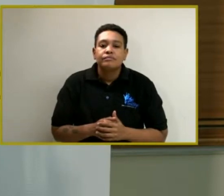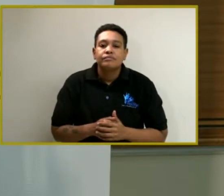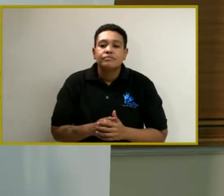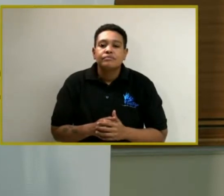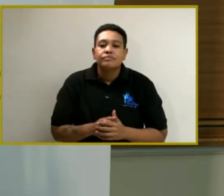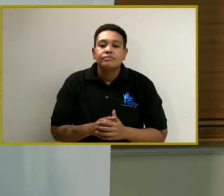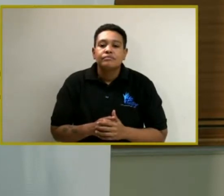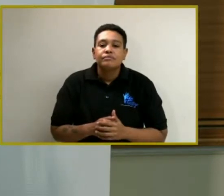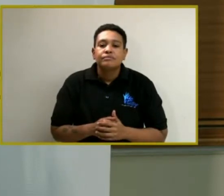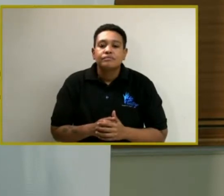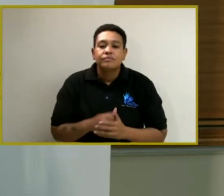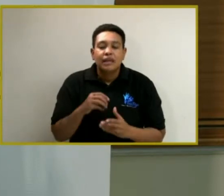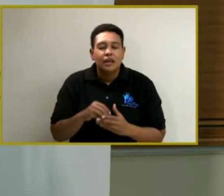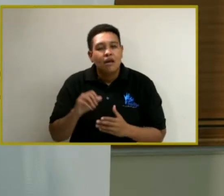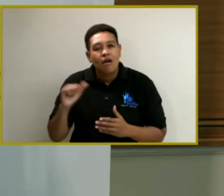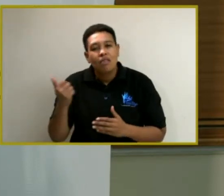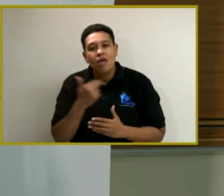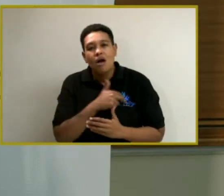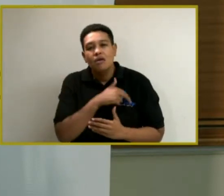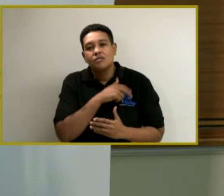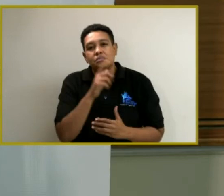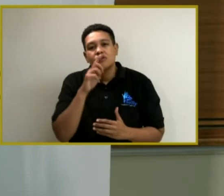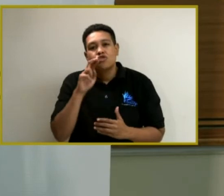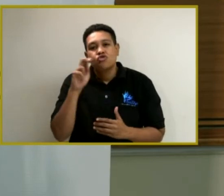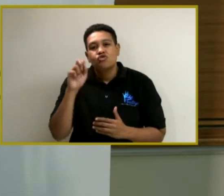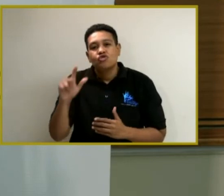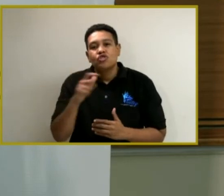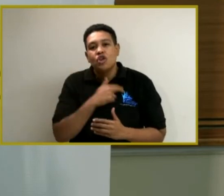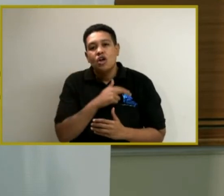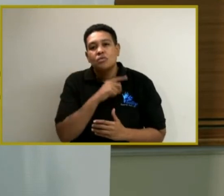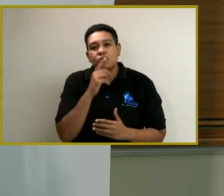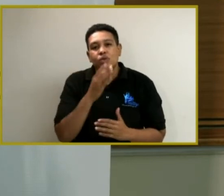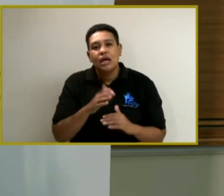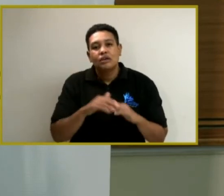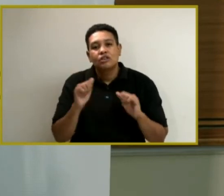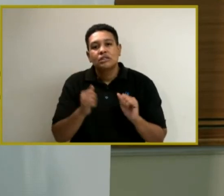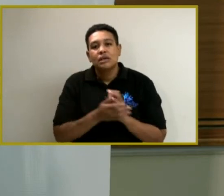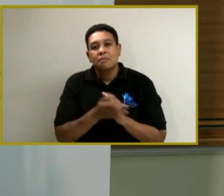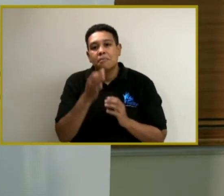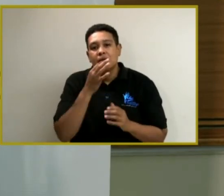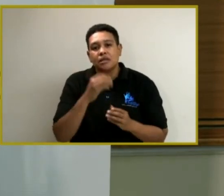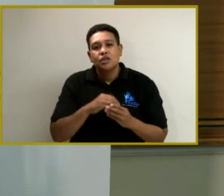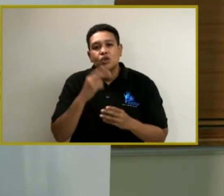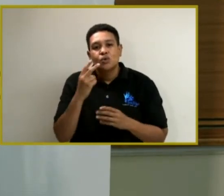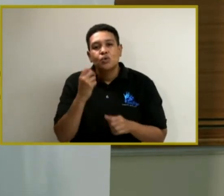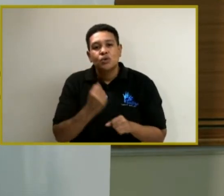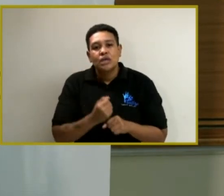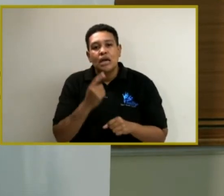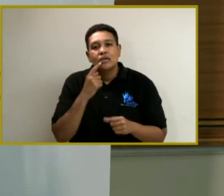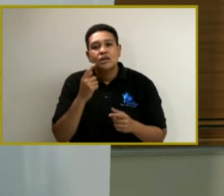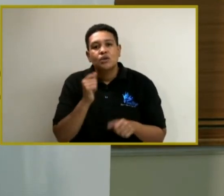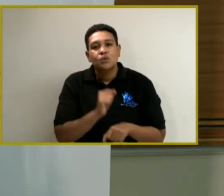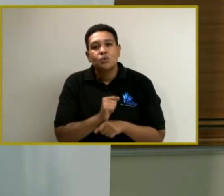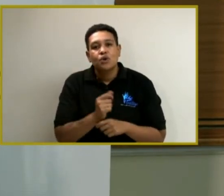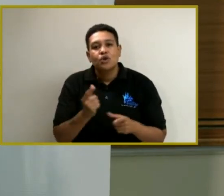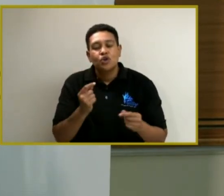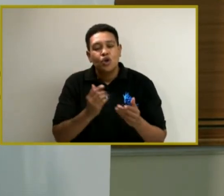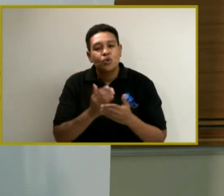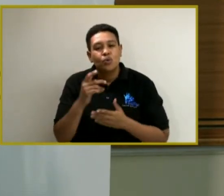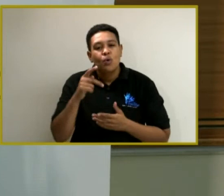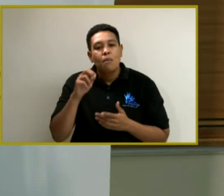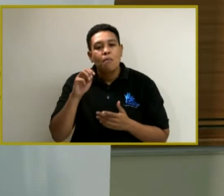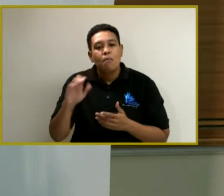and especially in terms of with the addition of the work done through the PROMAC program, where we would have put